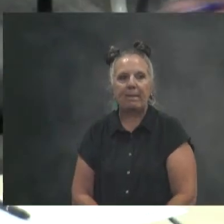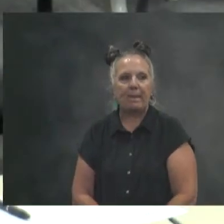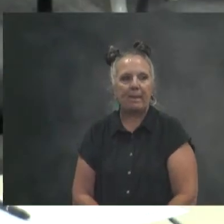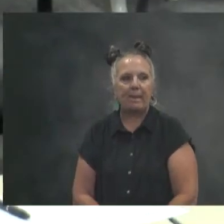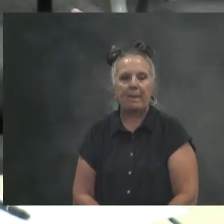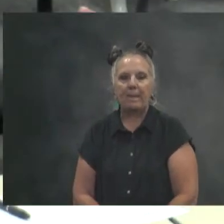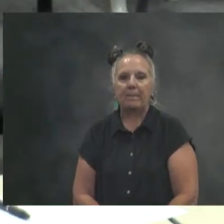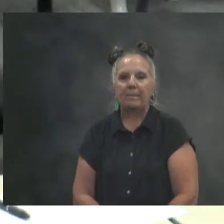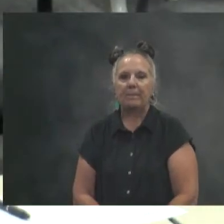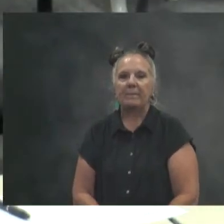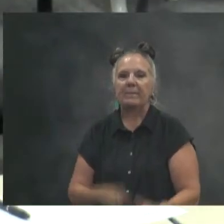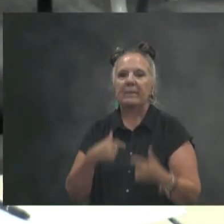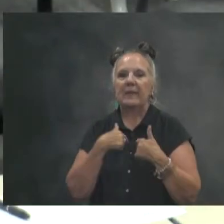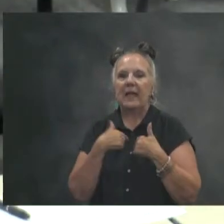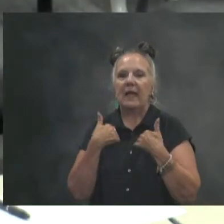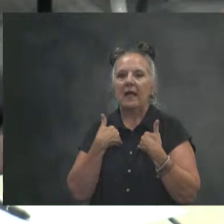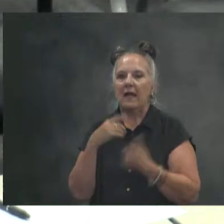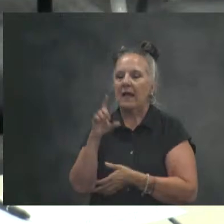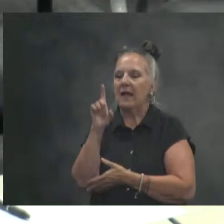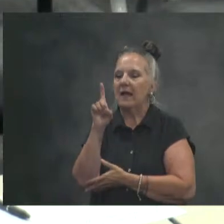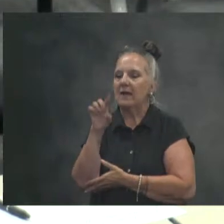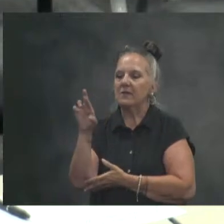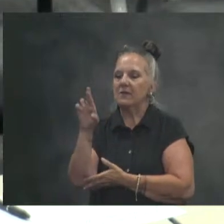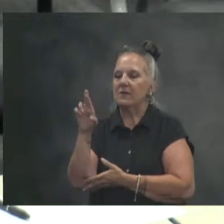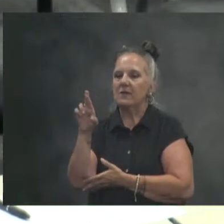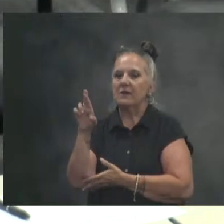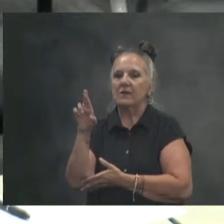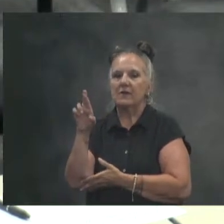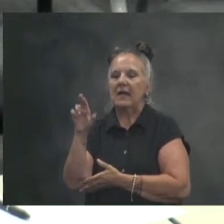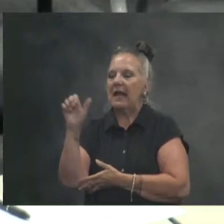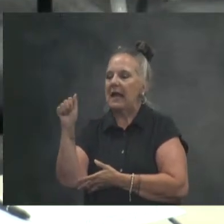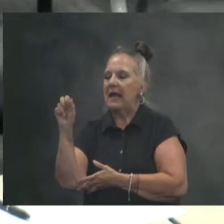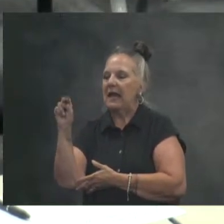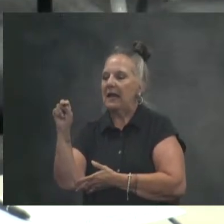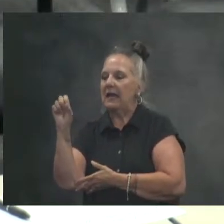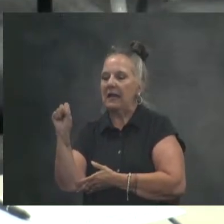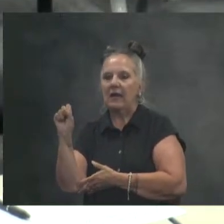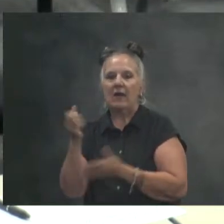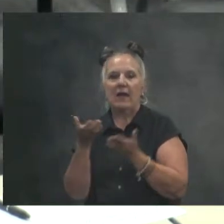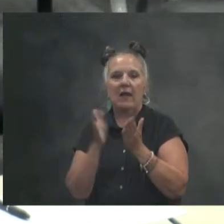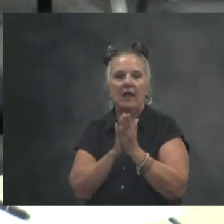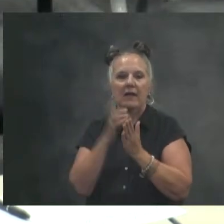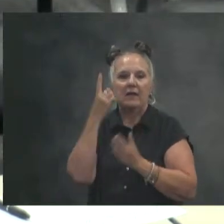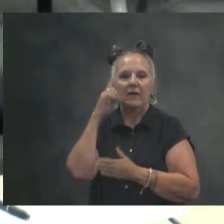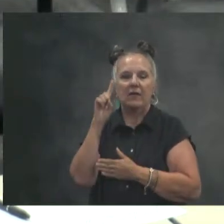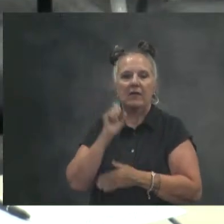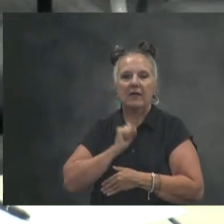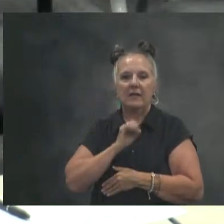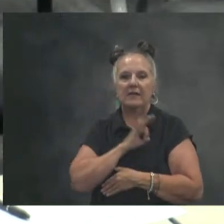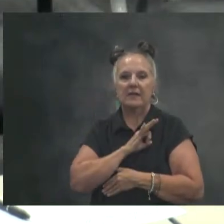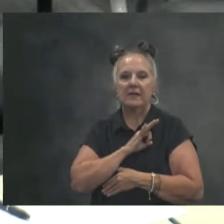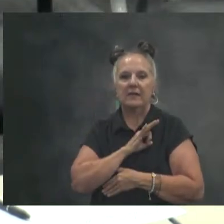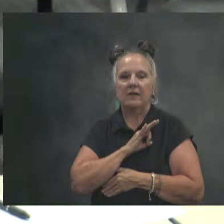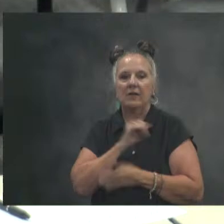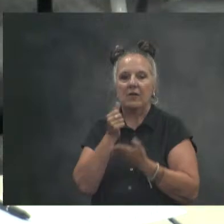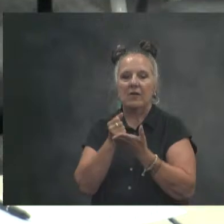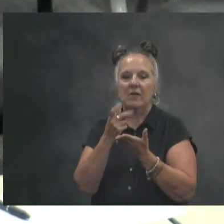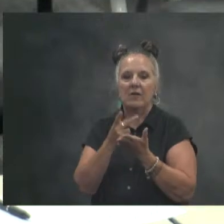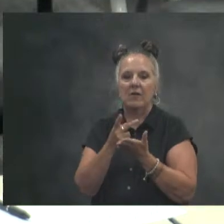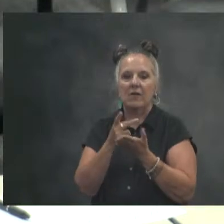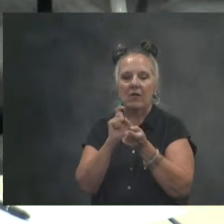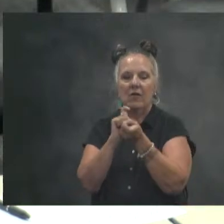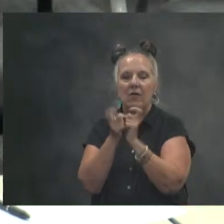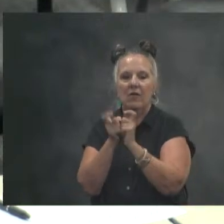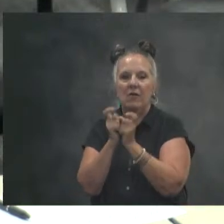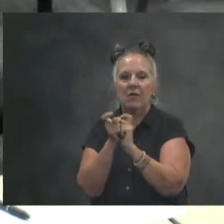I have Dr. Rachel King-Kirkpatrick here with me representing our ANS, and we're asking for, the staff is requesting board approval for amendments